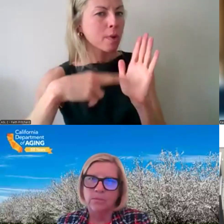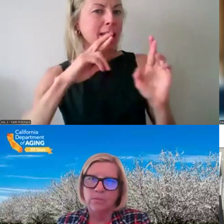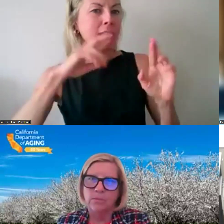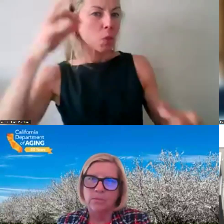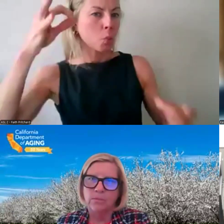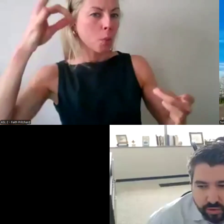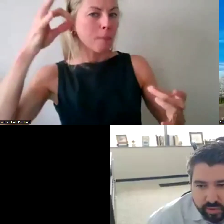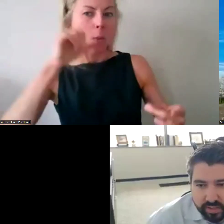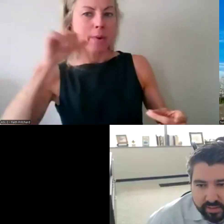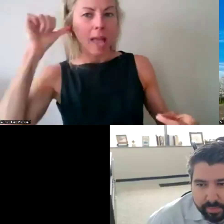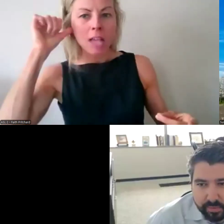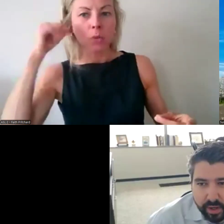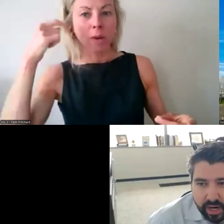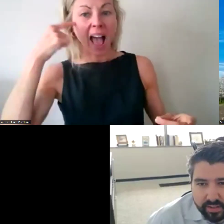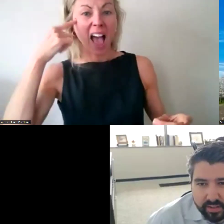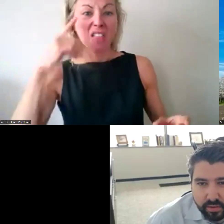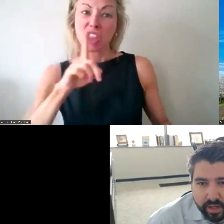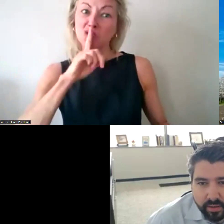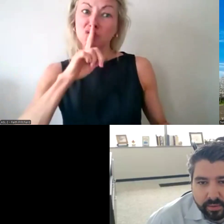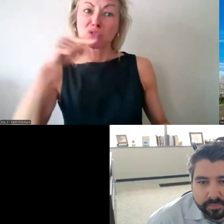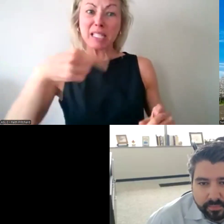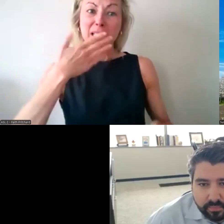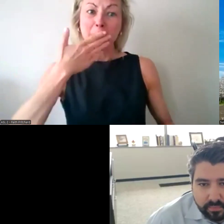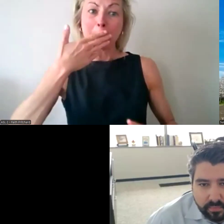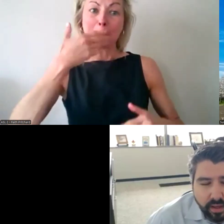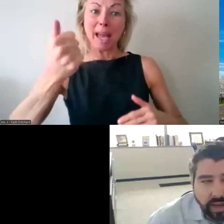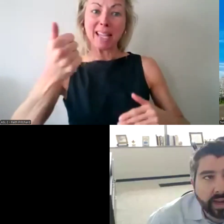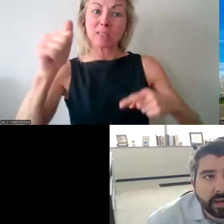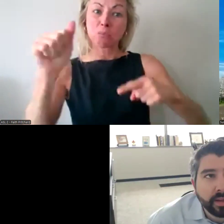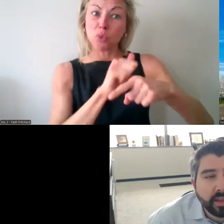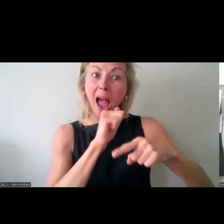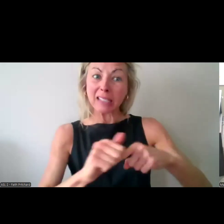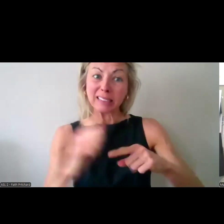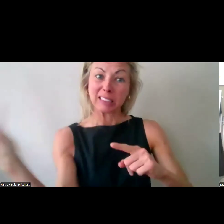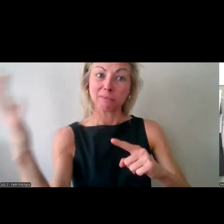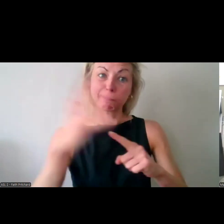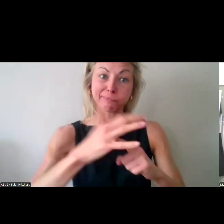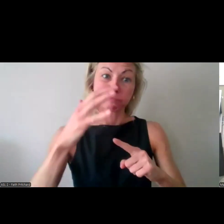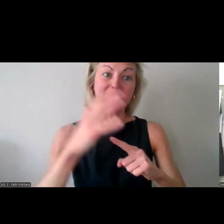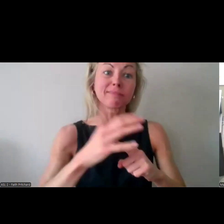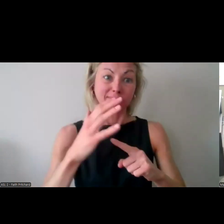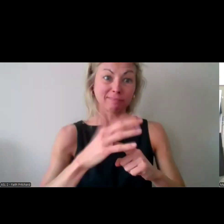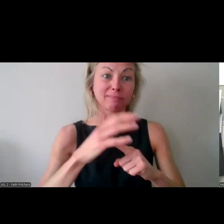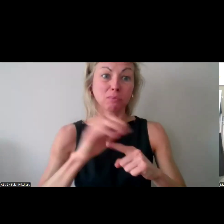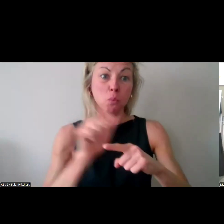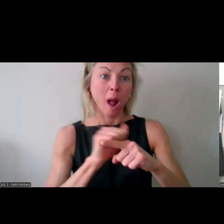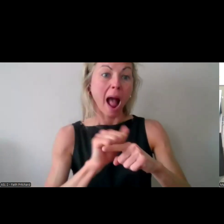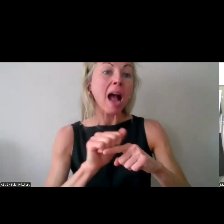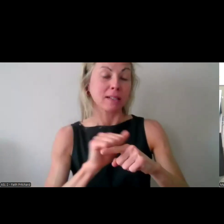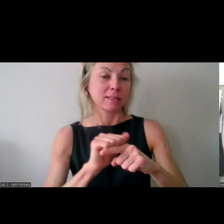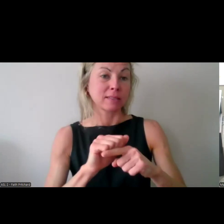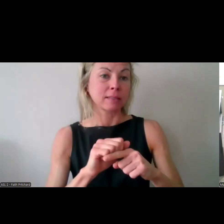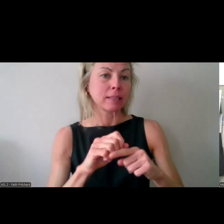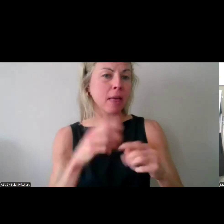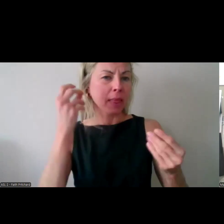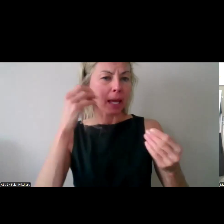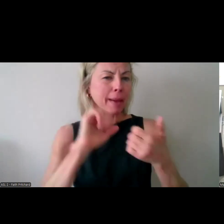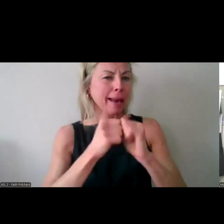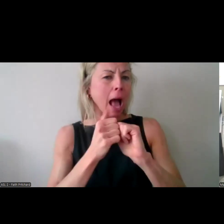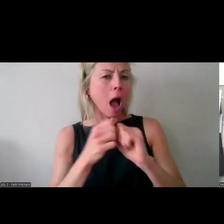I think that this truly is a best practice around how we think about engaging stakeholders in